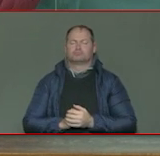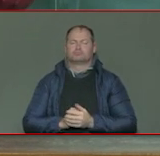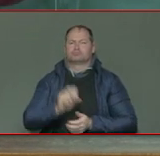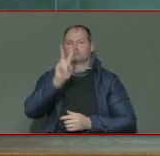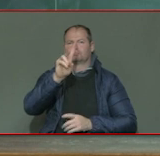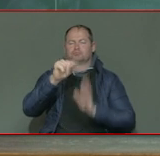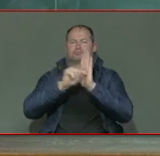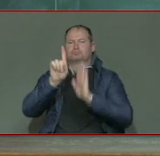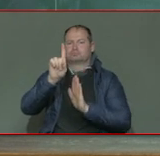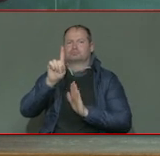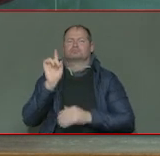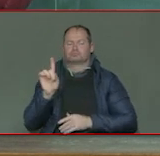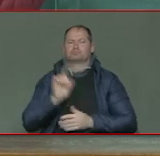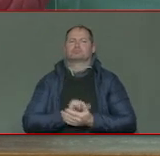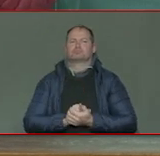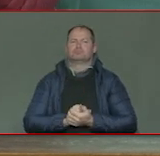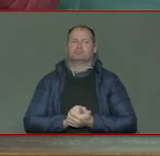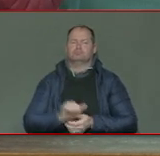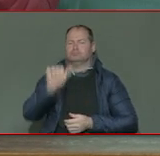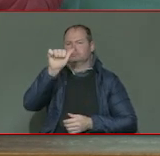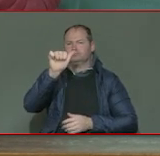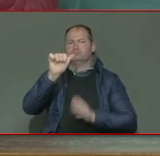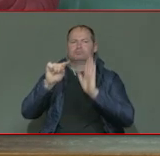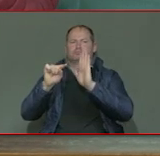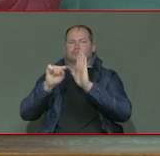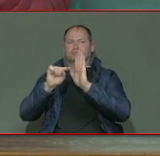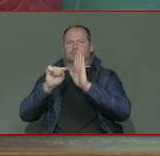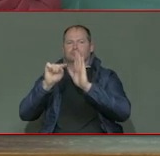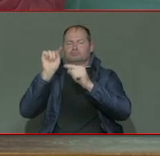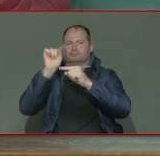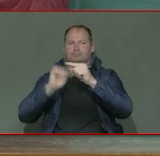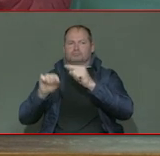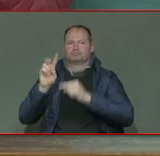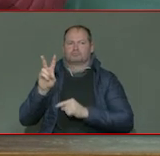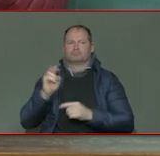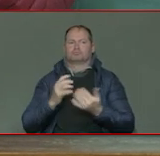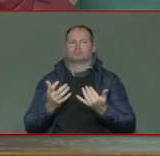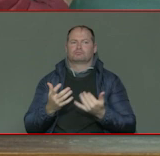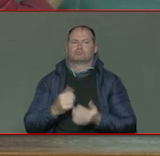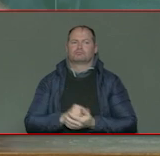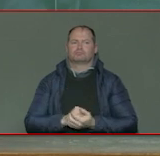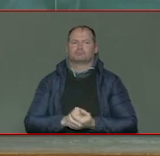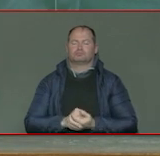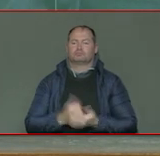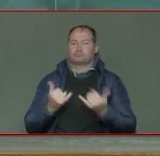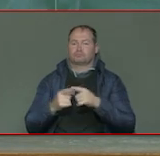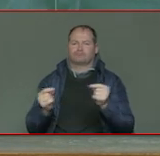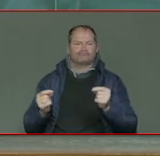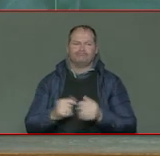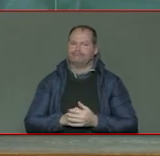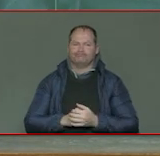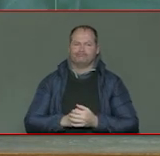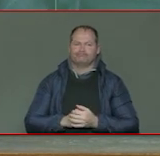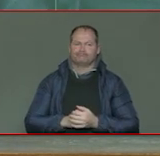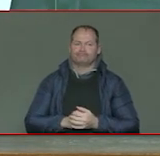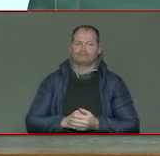yeah, this 6 divided by 2 is 3 over x squared. Correct. I'm not yet finished. Do you see